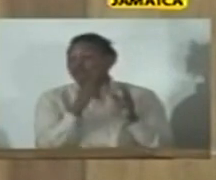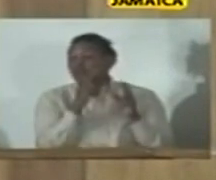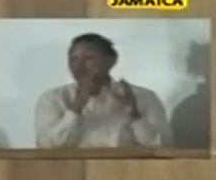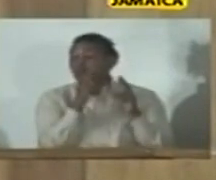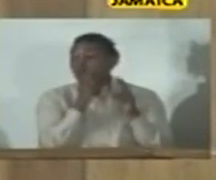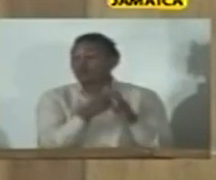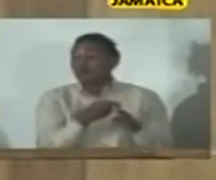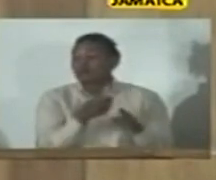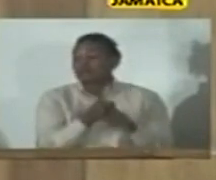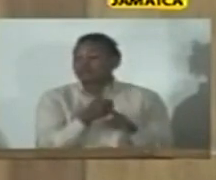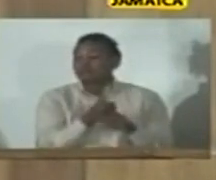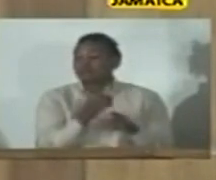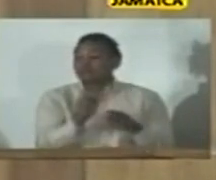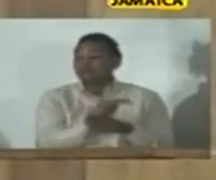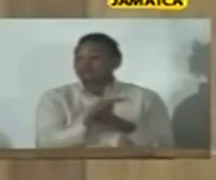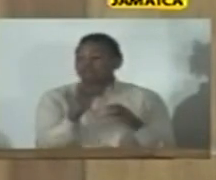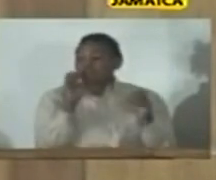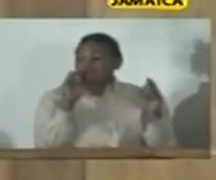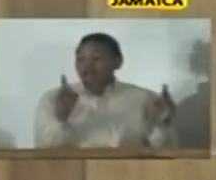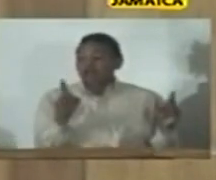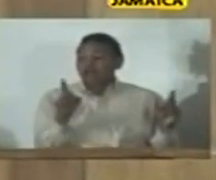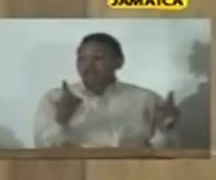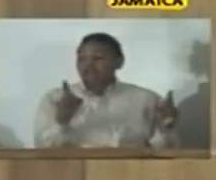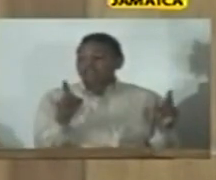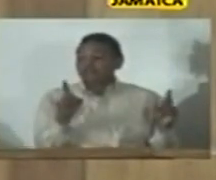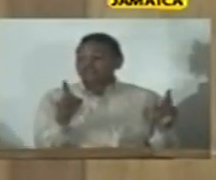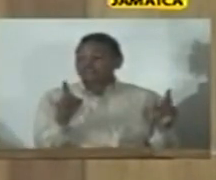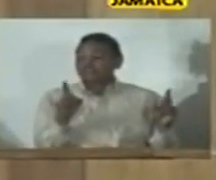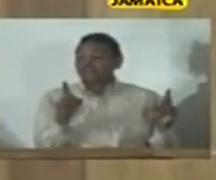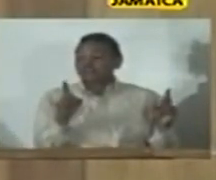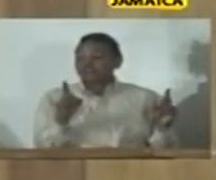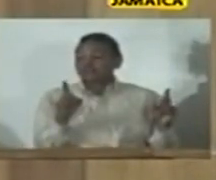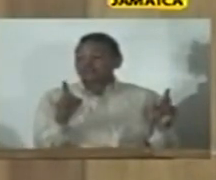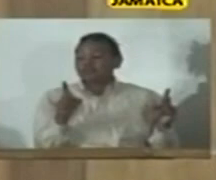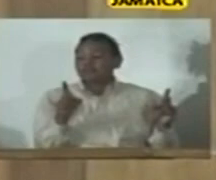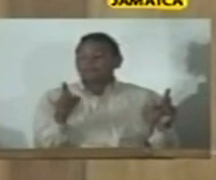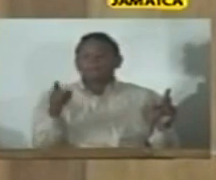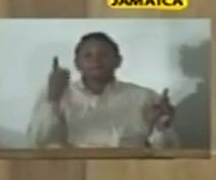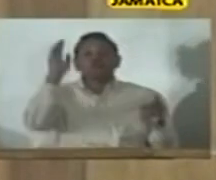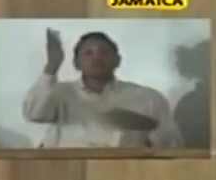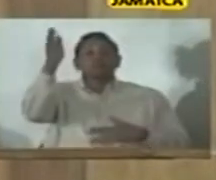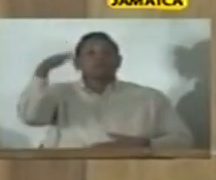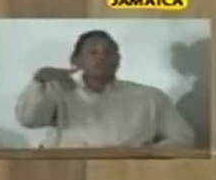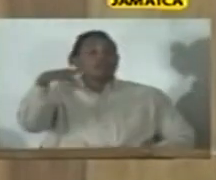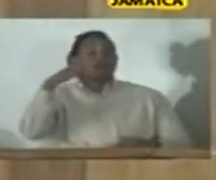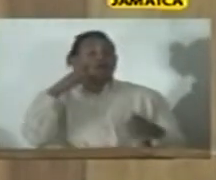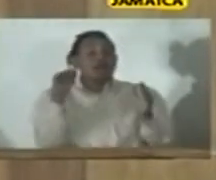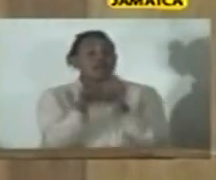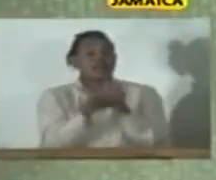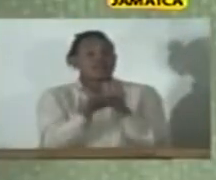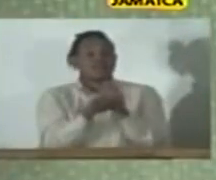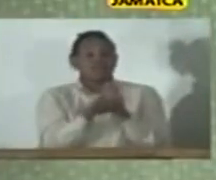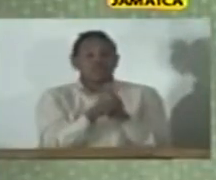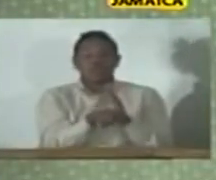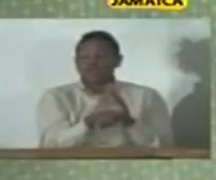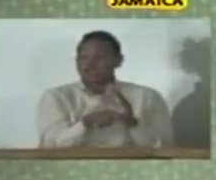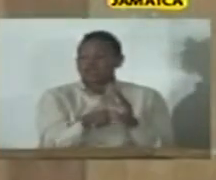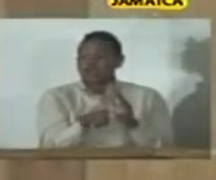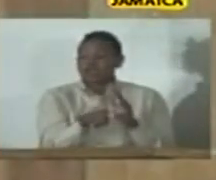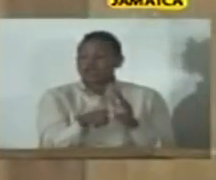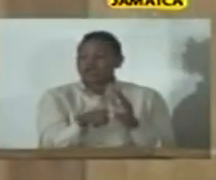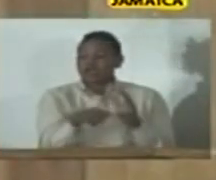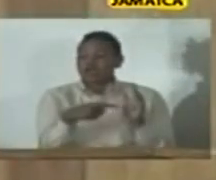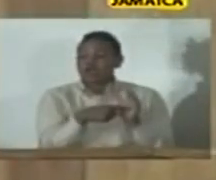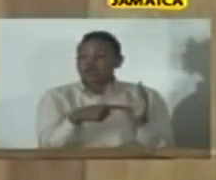call the Ministry of Education that the Speaker has not identified as owing any